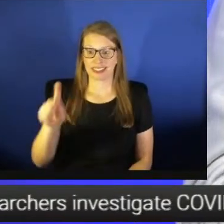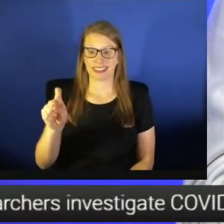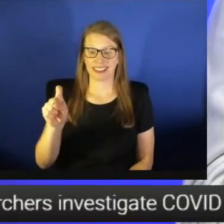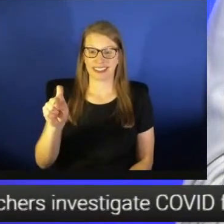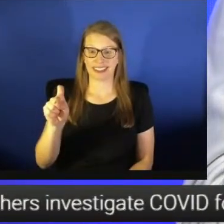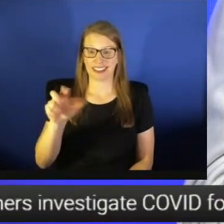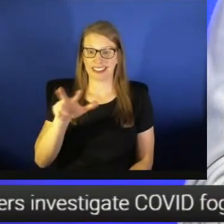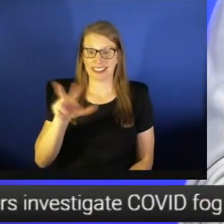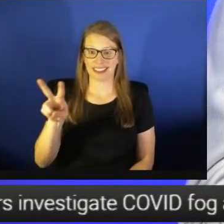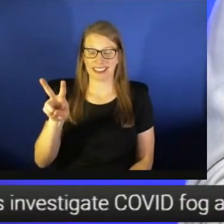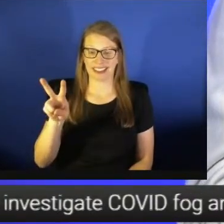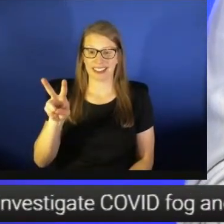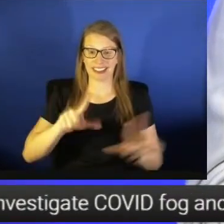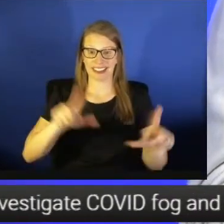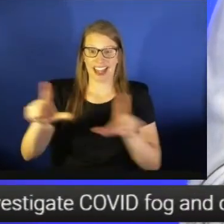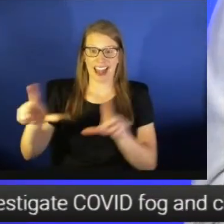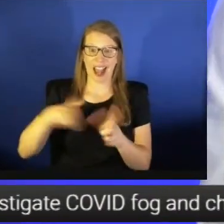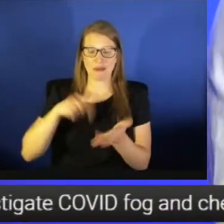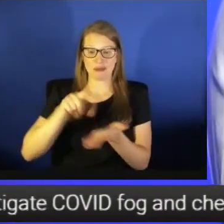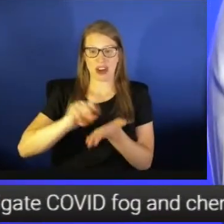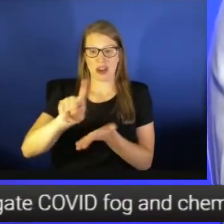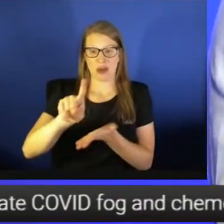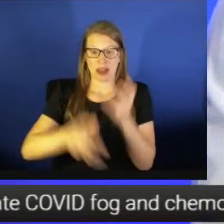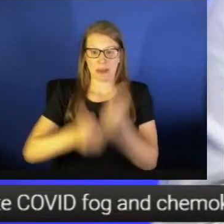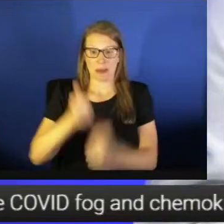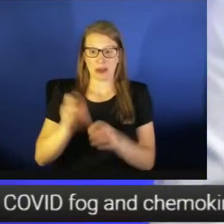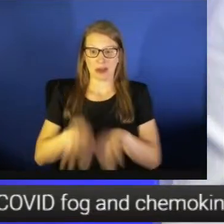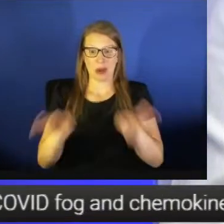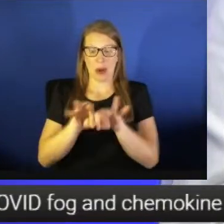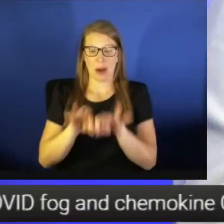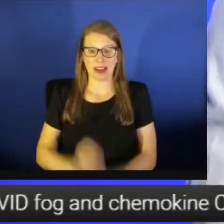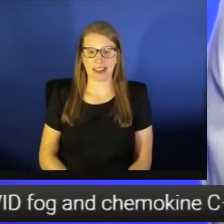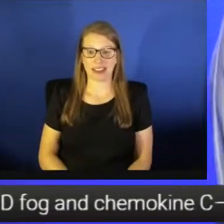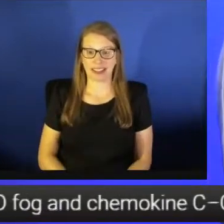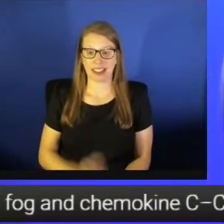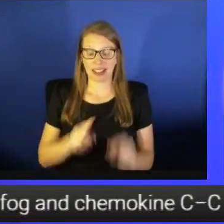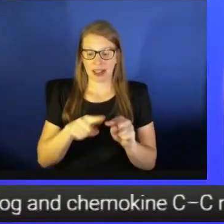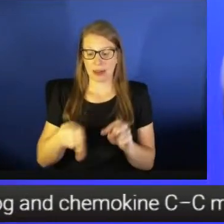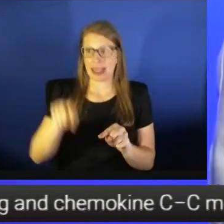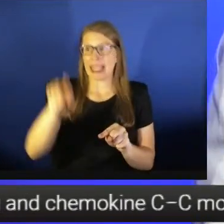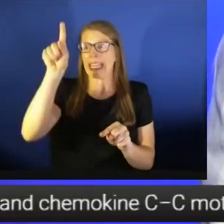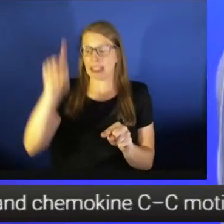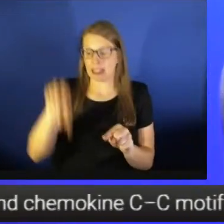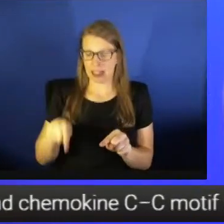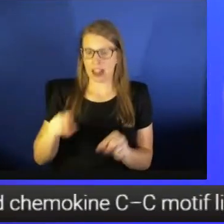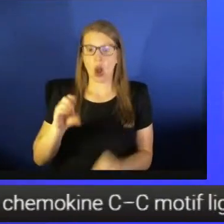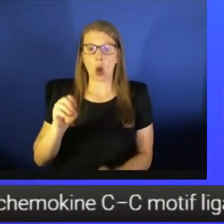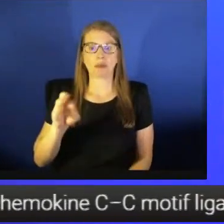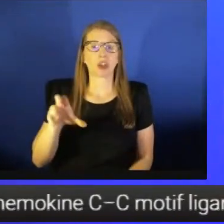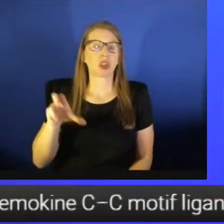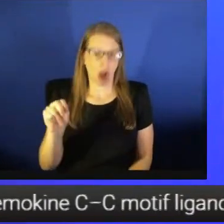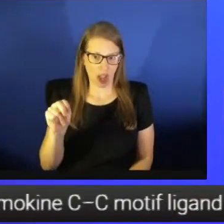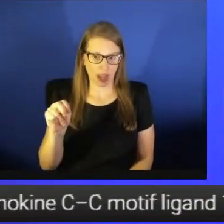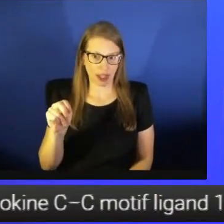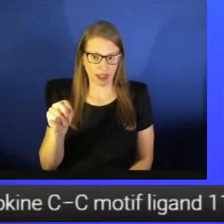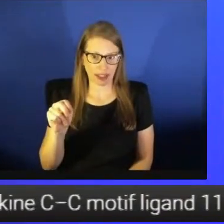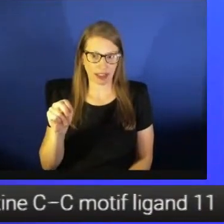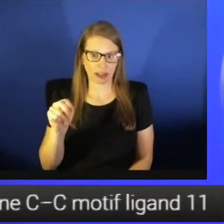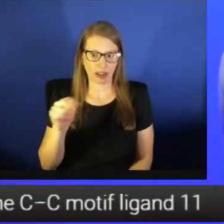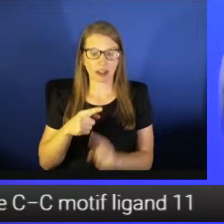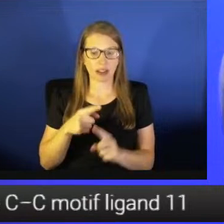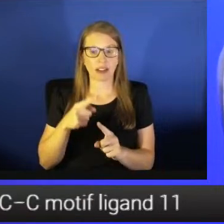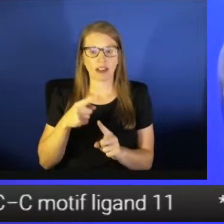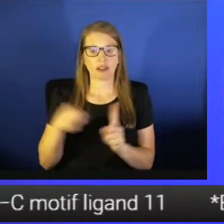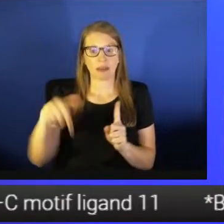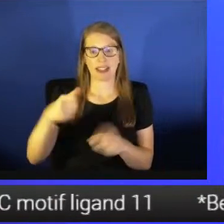132 slides, and I printed out one of the most important ones. This little peak here is the Omicron peak from earlier this year. And I said,